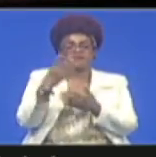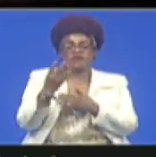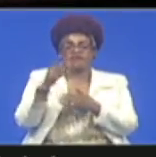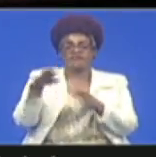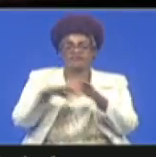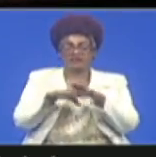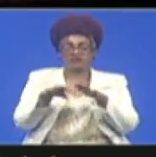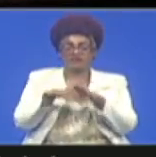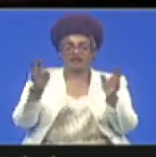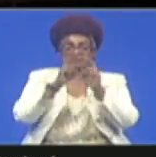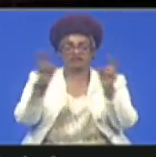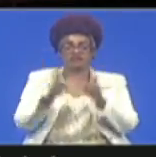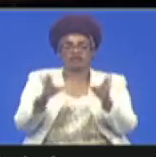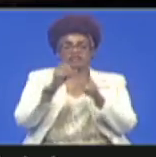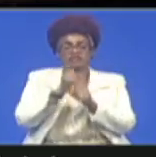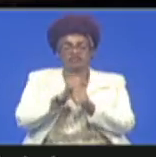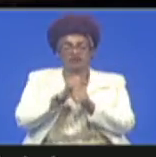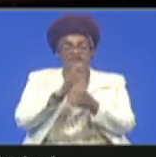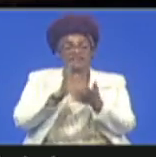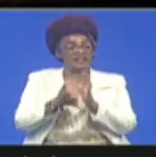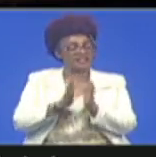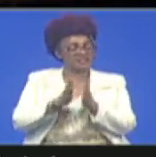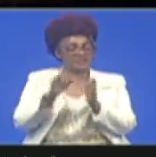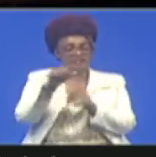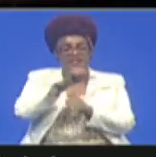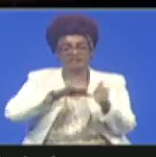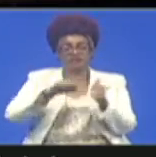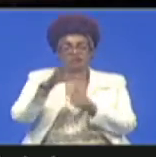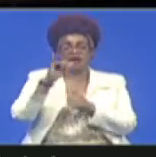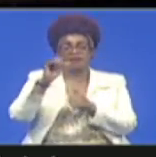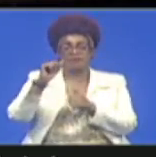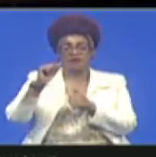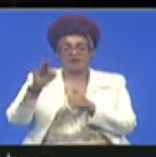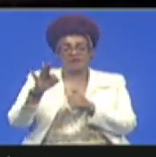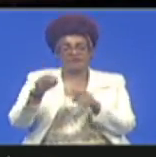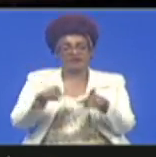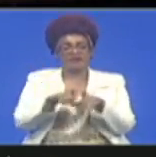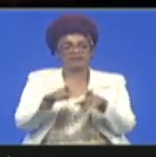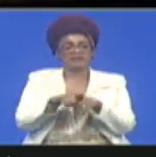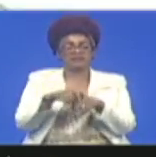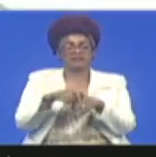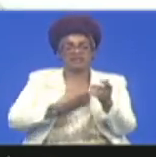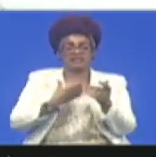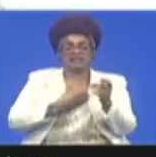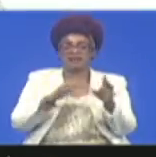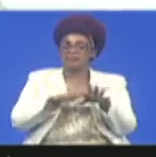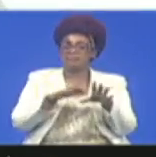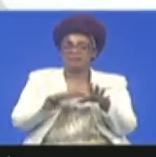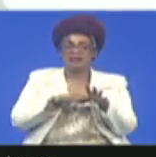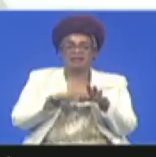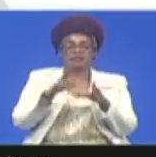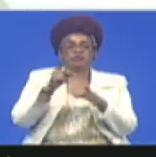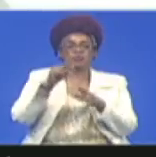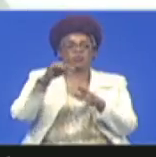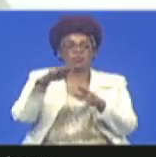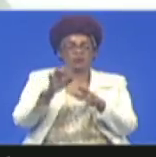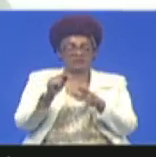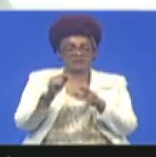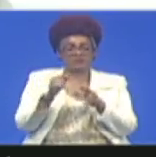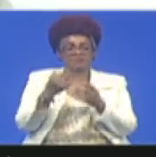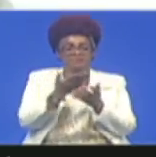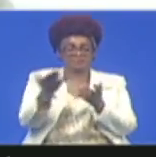the International Association of Athletics Federation, that is IAAF, as well as a council member. Tuwei finished sixth in the vice